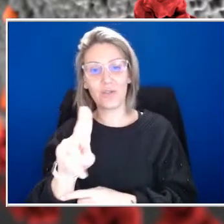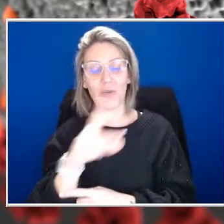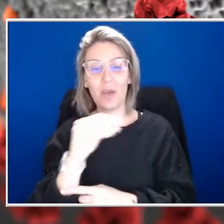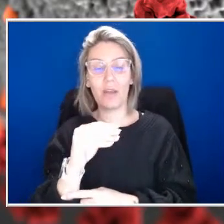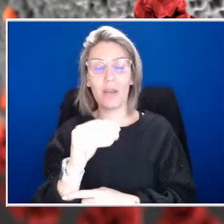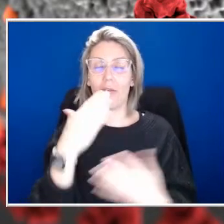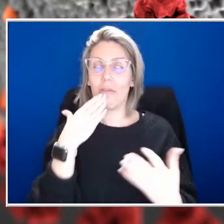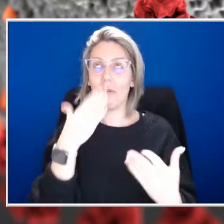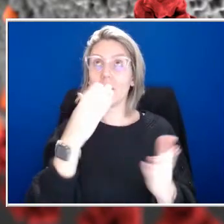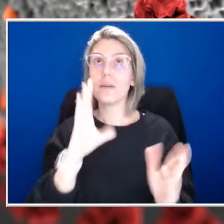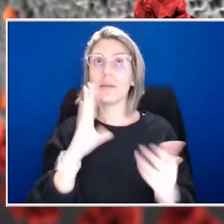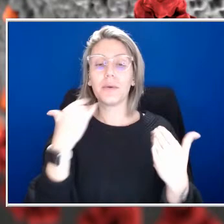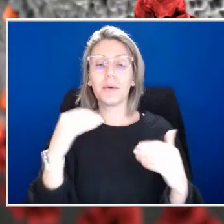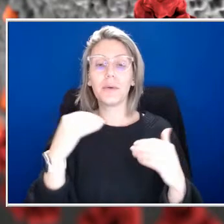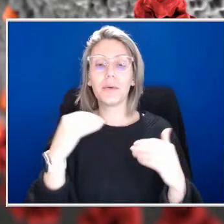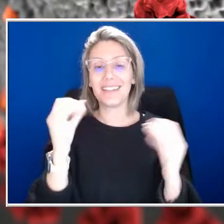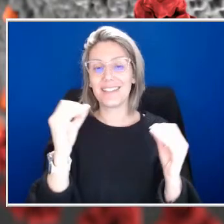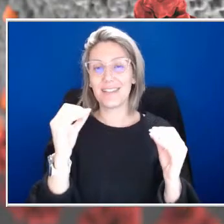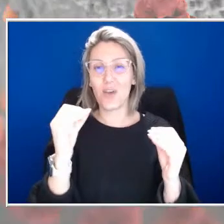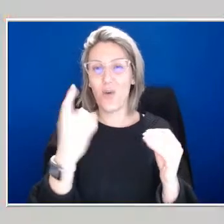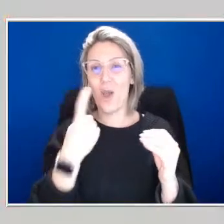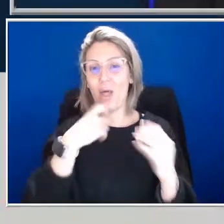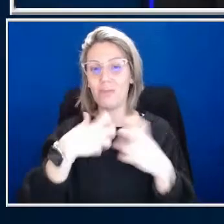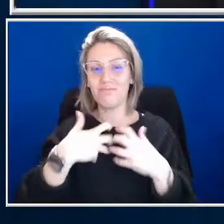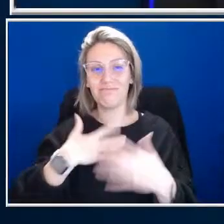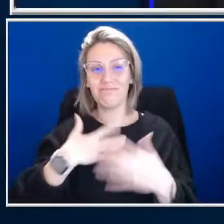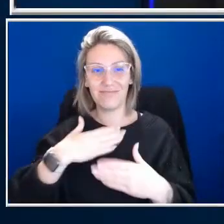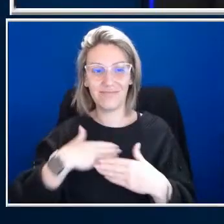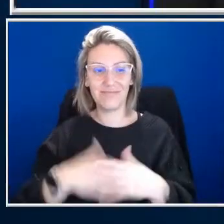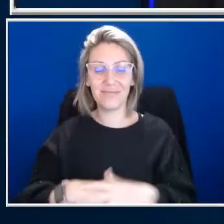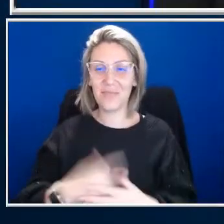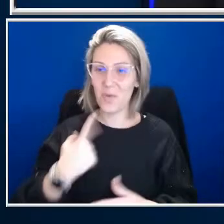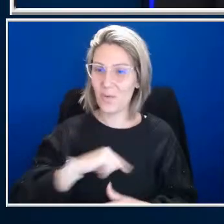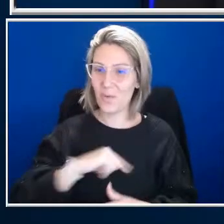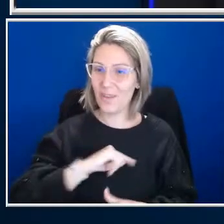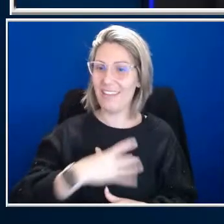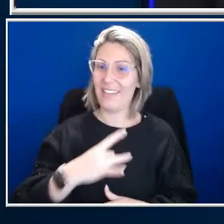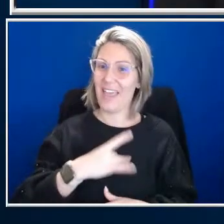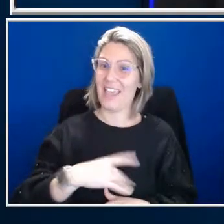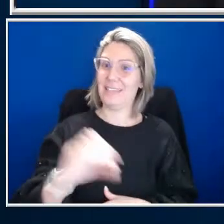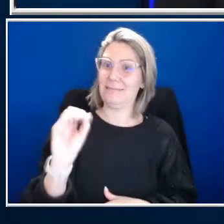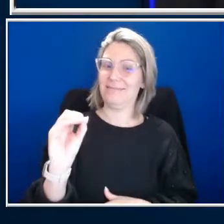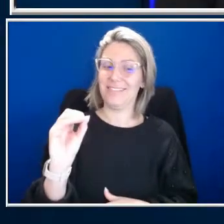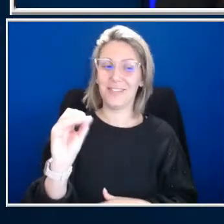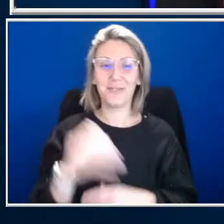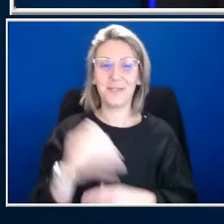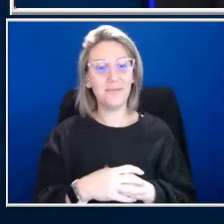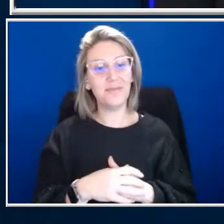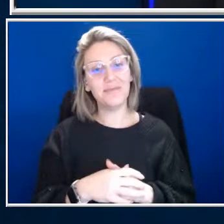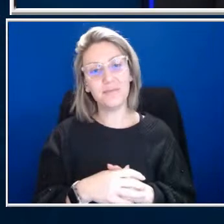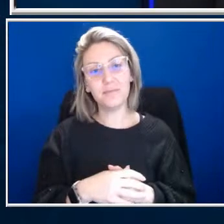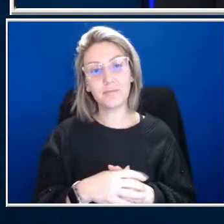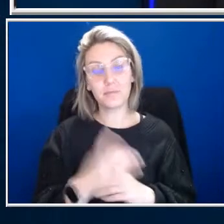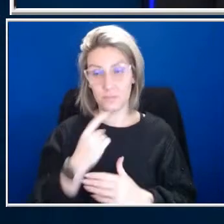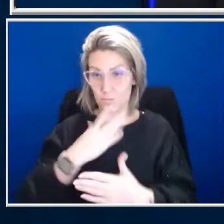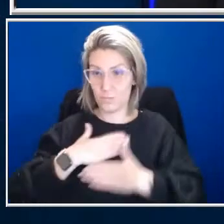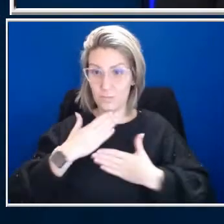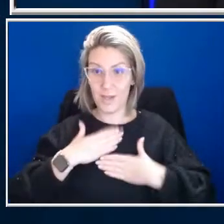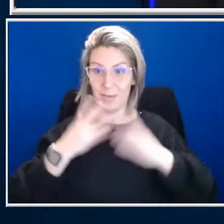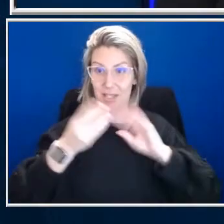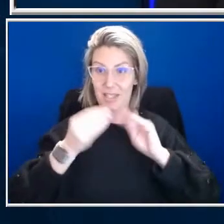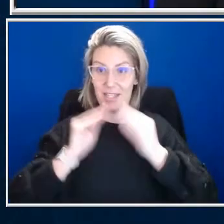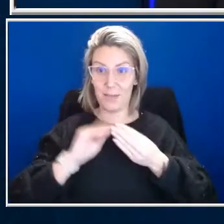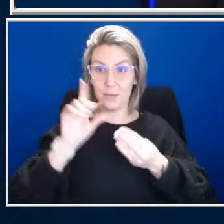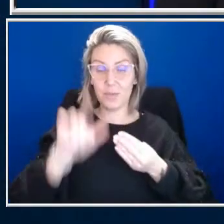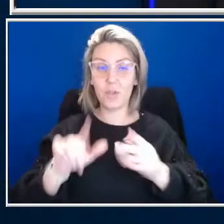on the ventilator. Good. All right. We like the big goose egg is what we like to see there. So we're glad the numbers are staying low, but on the other hand, we